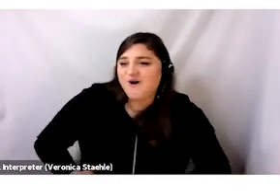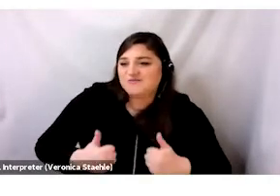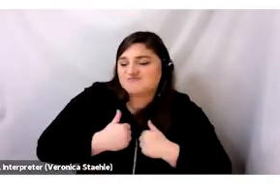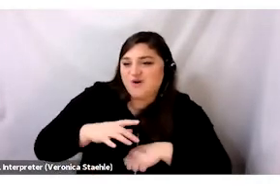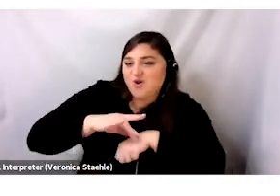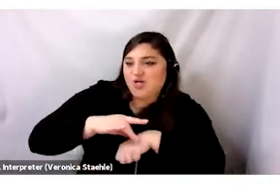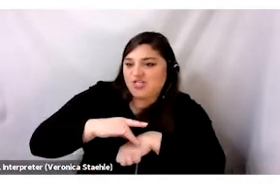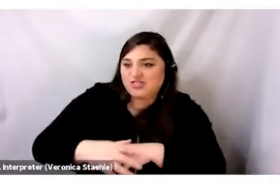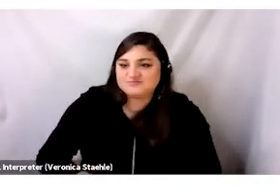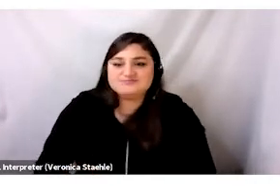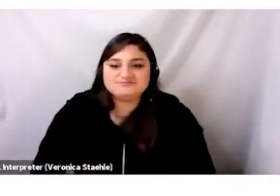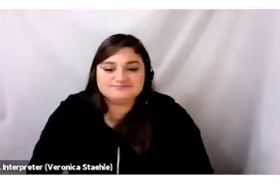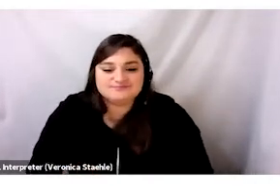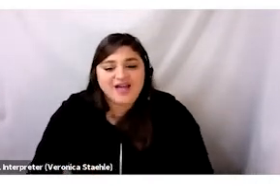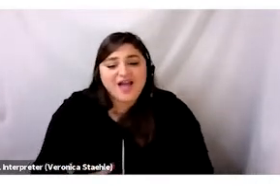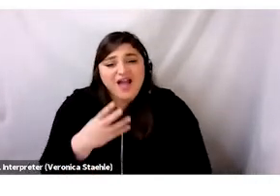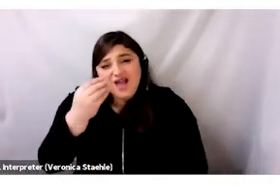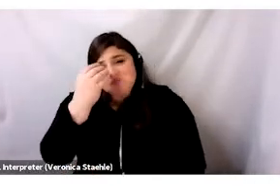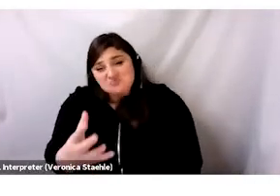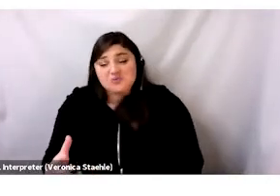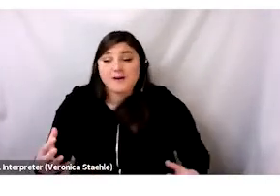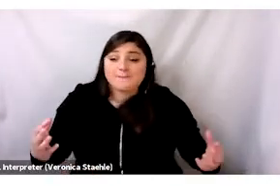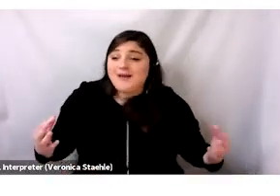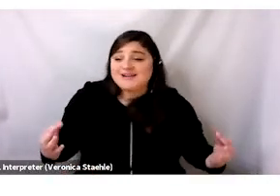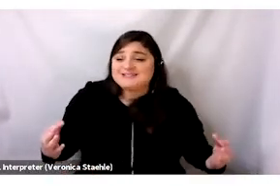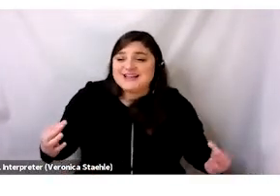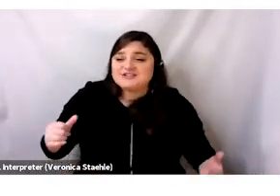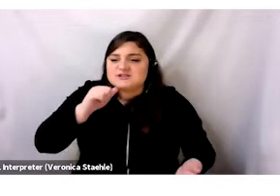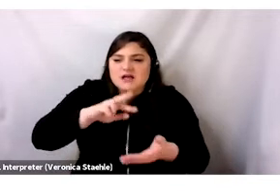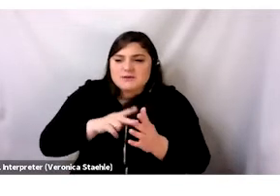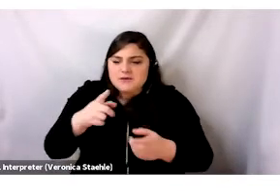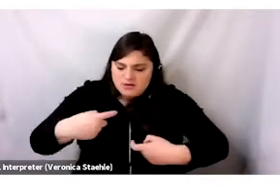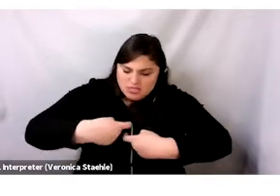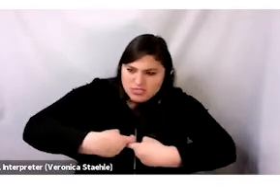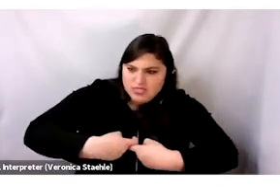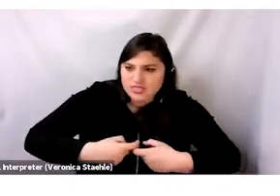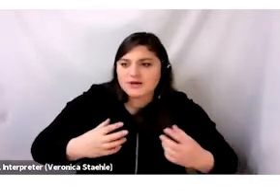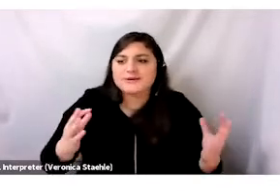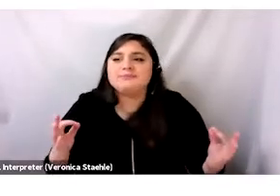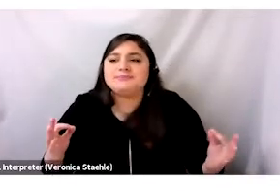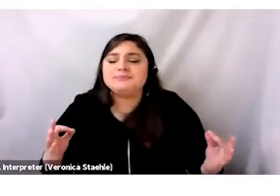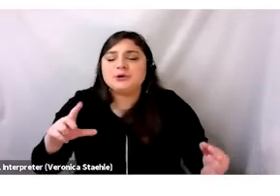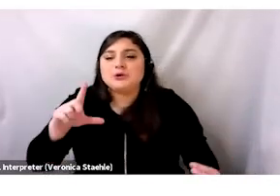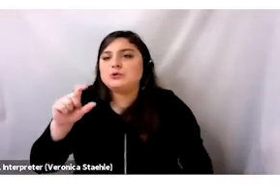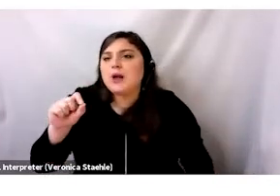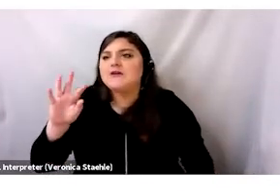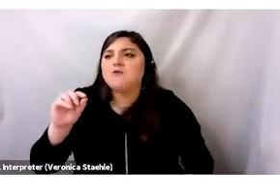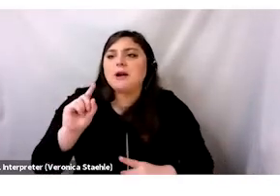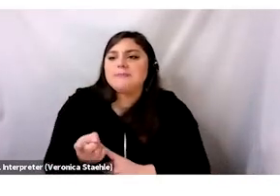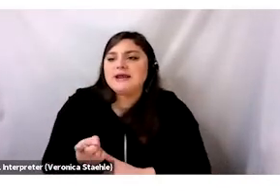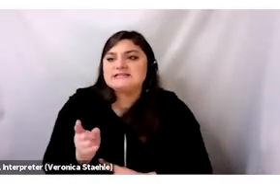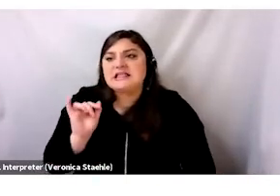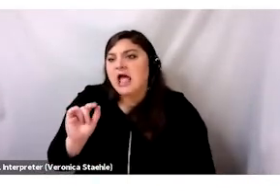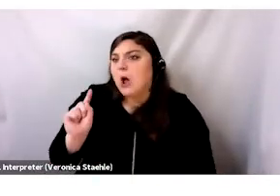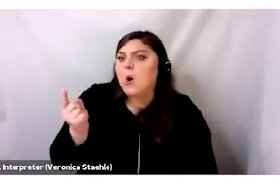position and being absolutely still for, 20 or 40 minutes. Meditation takes many, many forms, and what